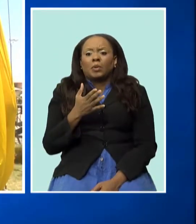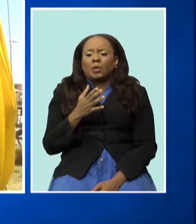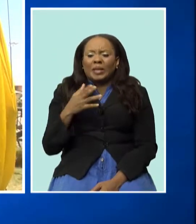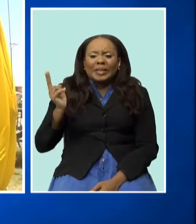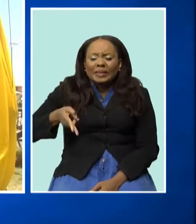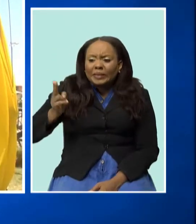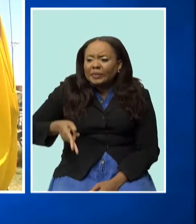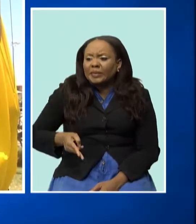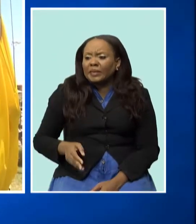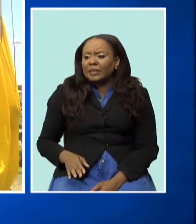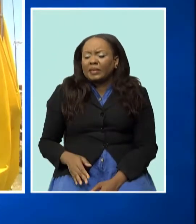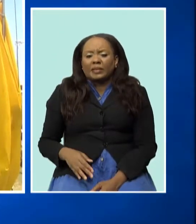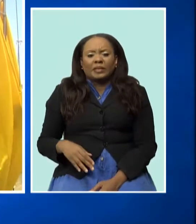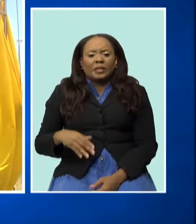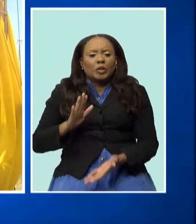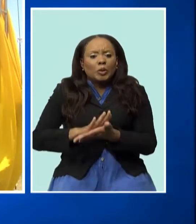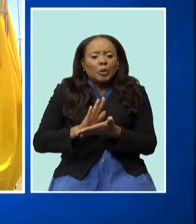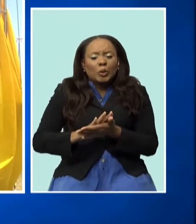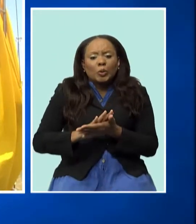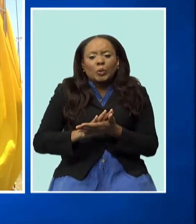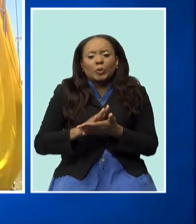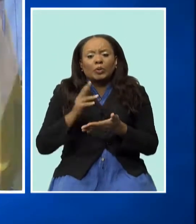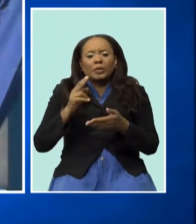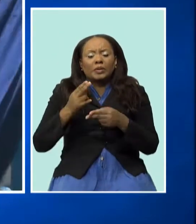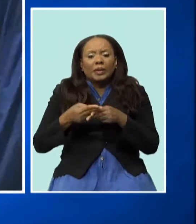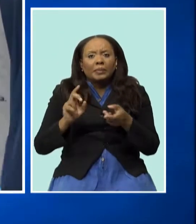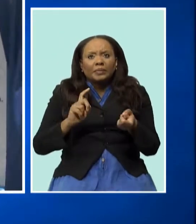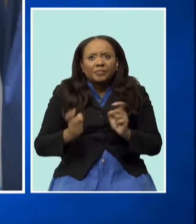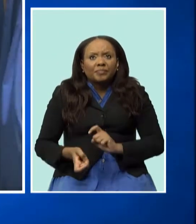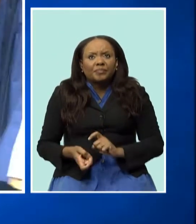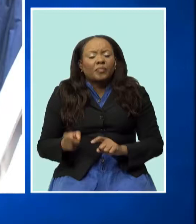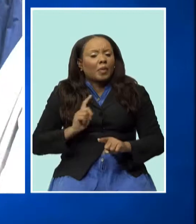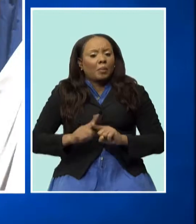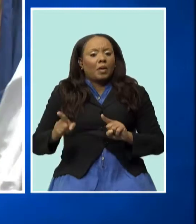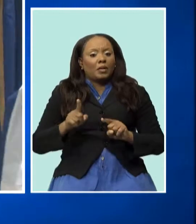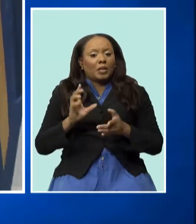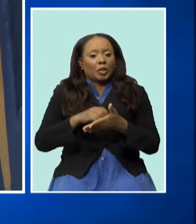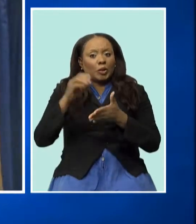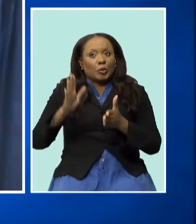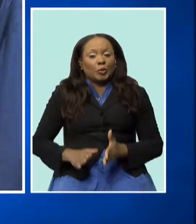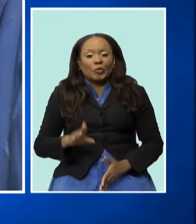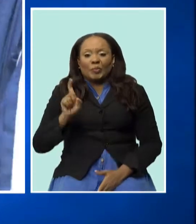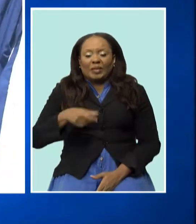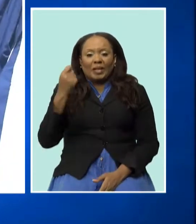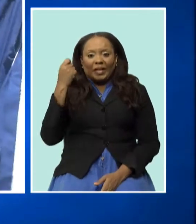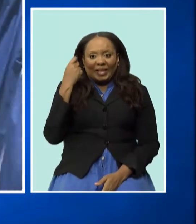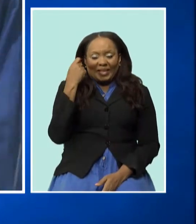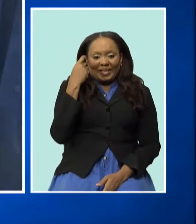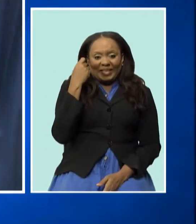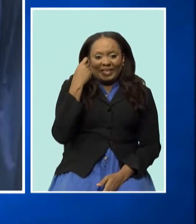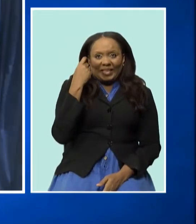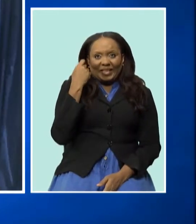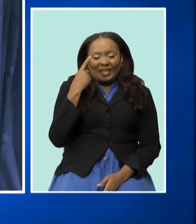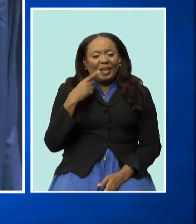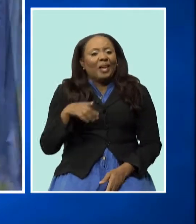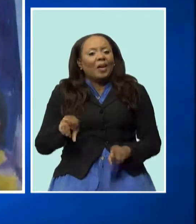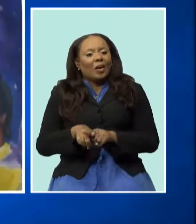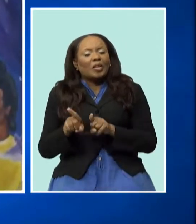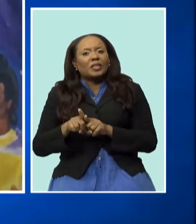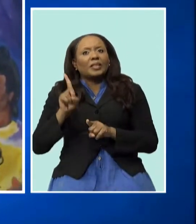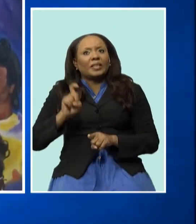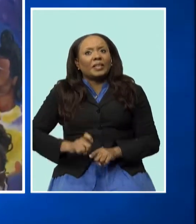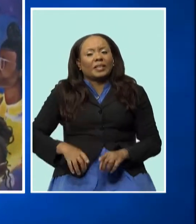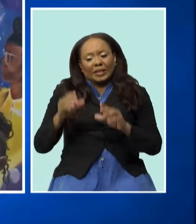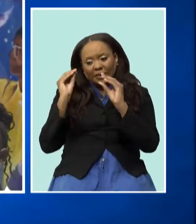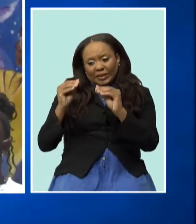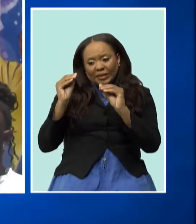school, her legacy must be translated into a way of life for the children, and one area is that of Miss Chisholm's skills as a